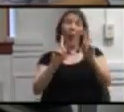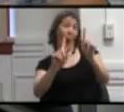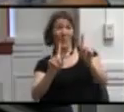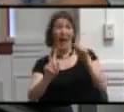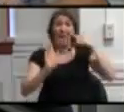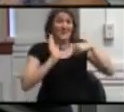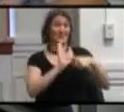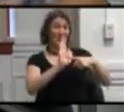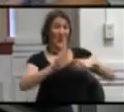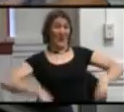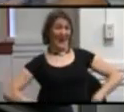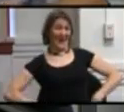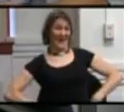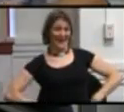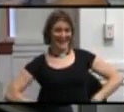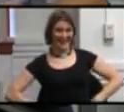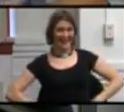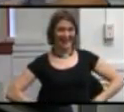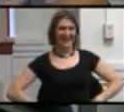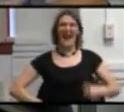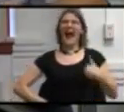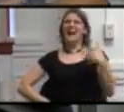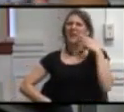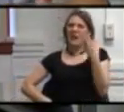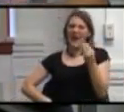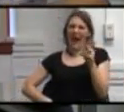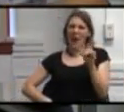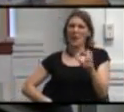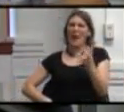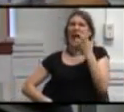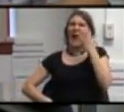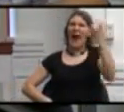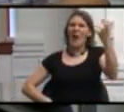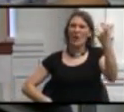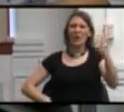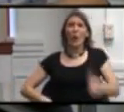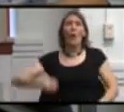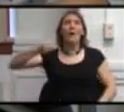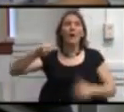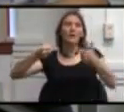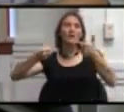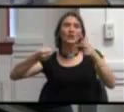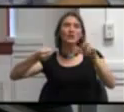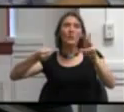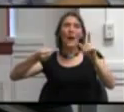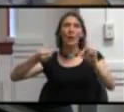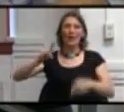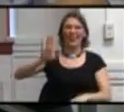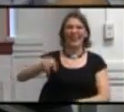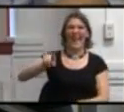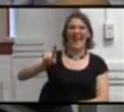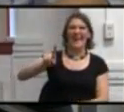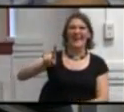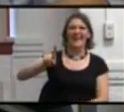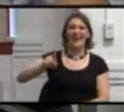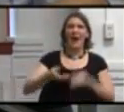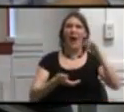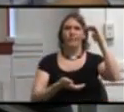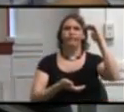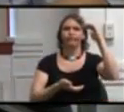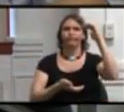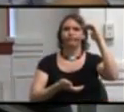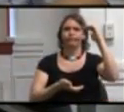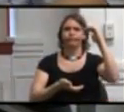you asked. I know what a howler is from Harry Potter. Sure. Basically, what it is just a different style of